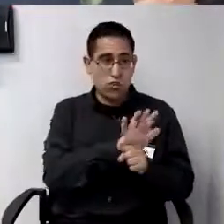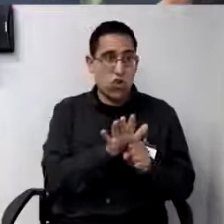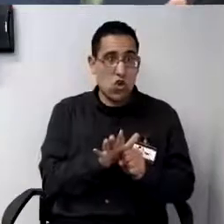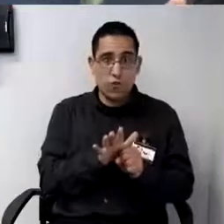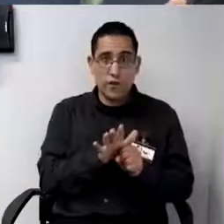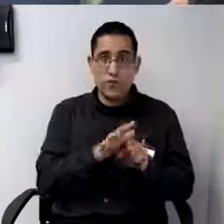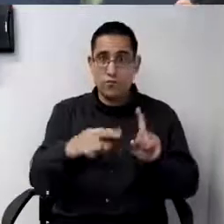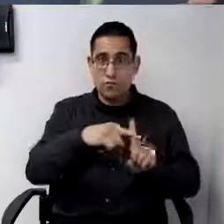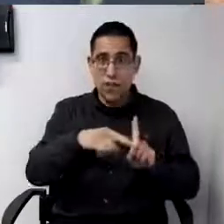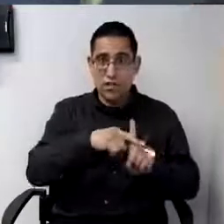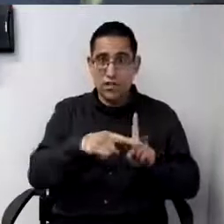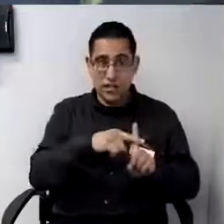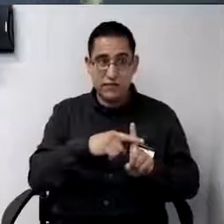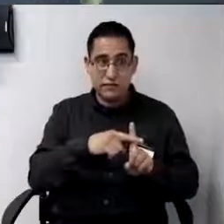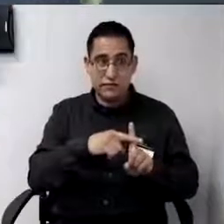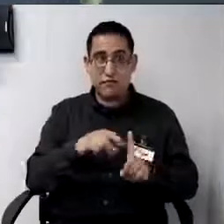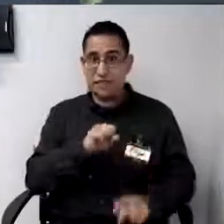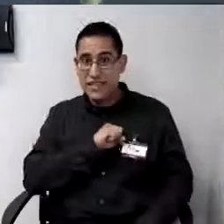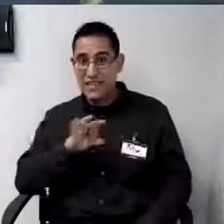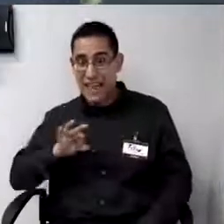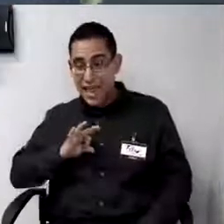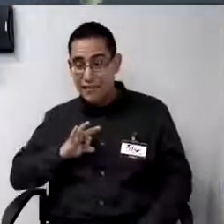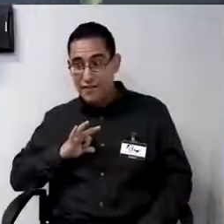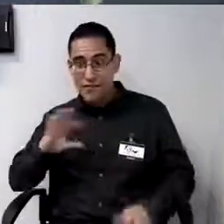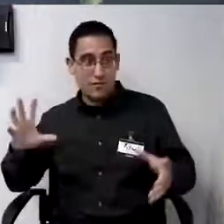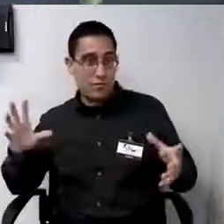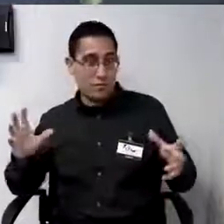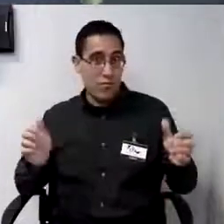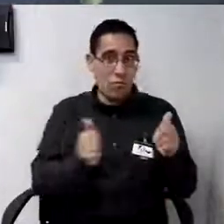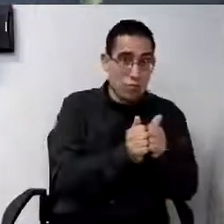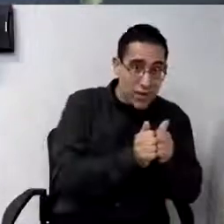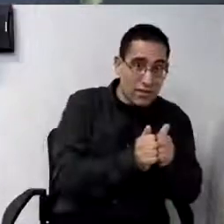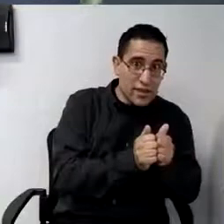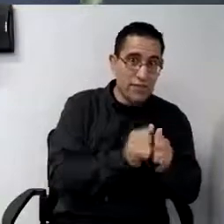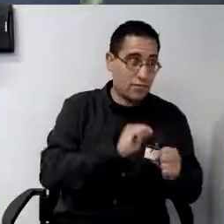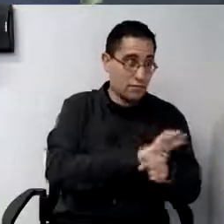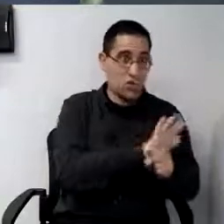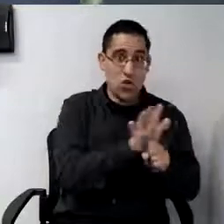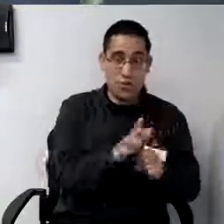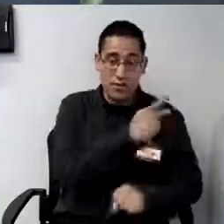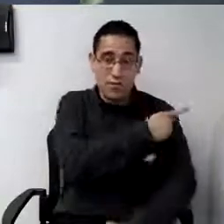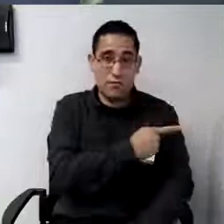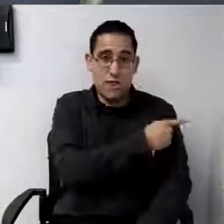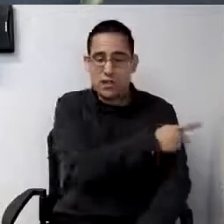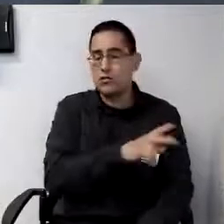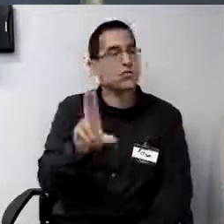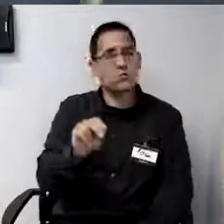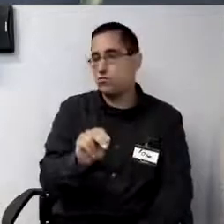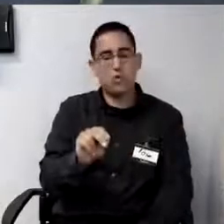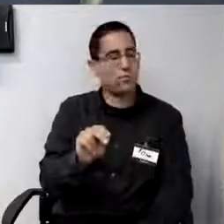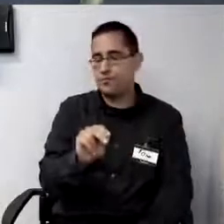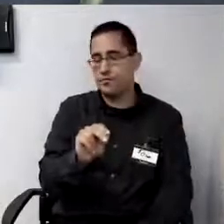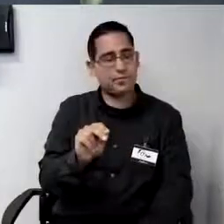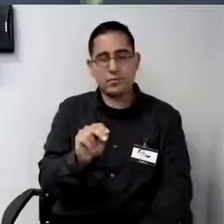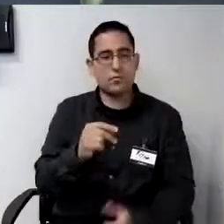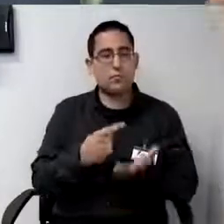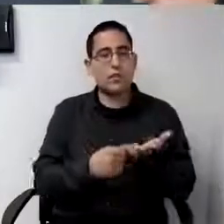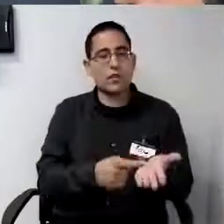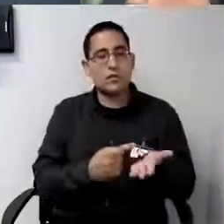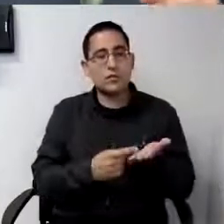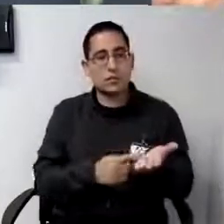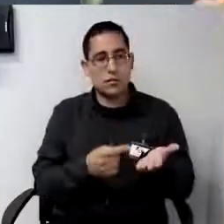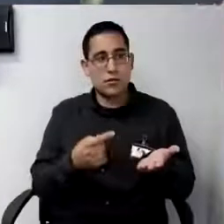or staff in with COVID positive patients. There was some discussion early on in this pandemic that if our